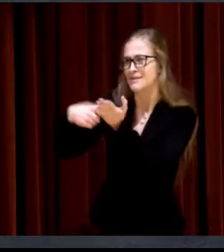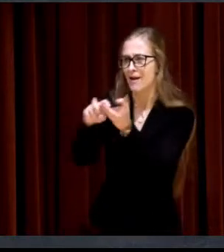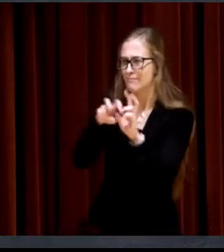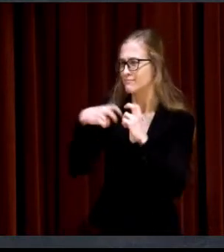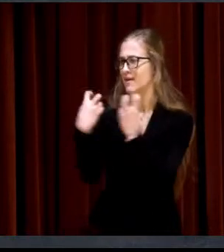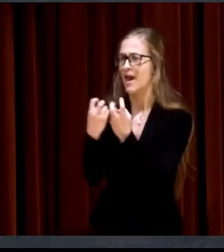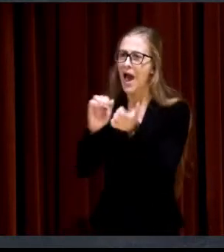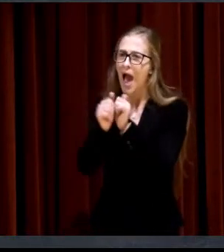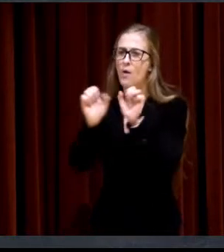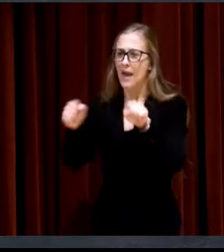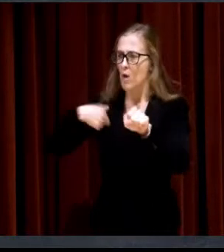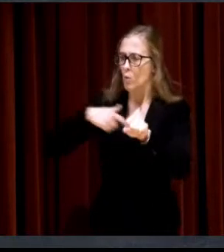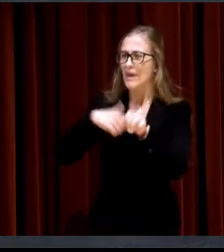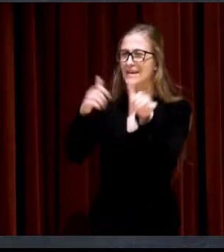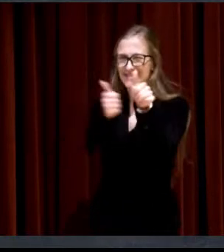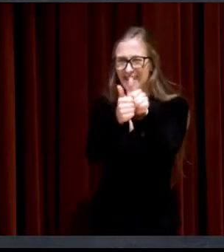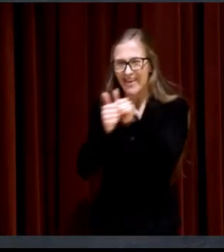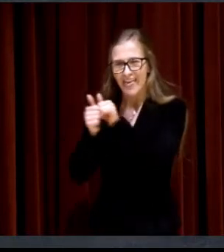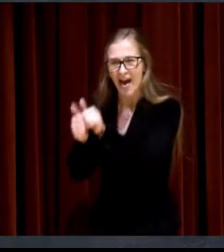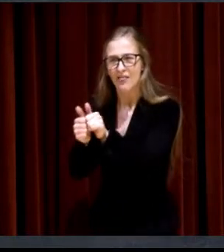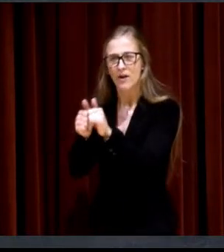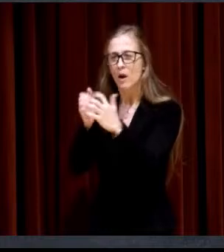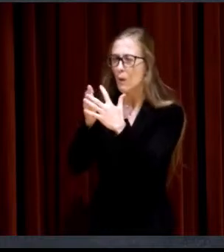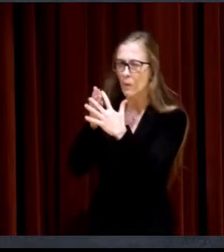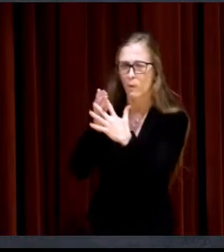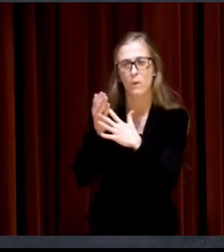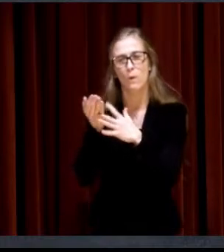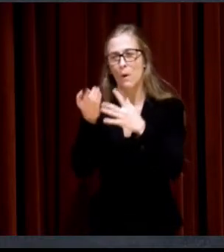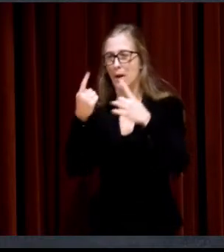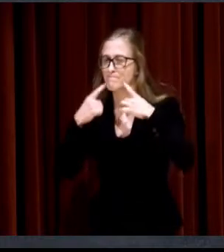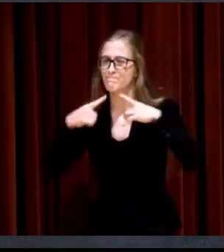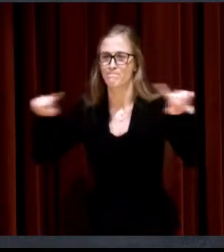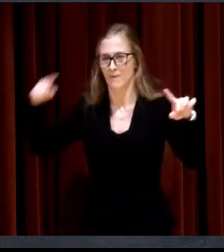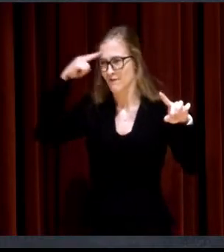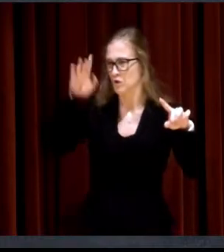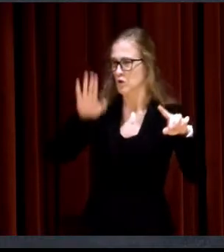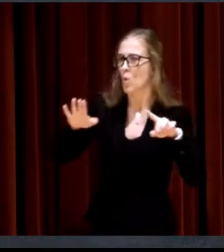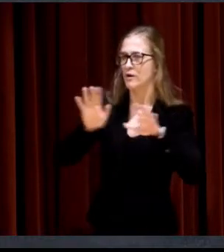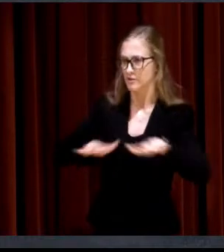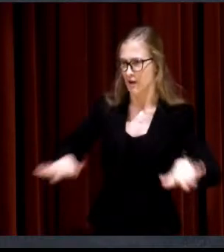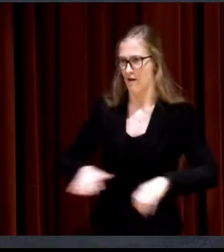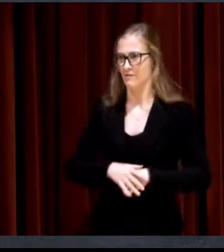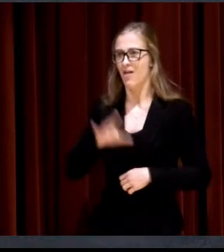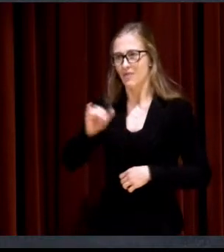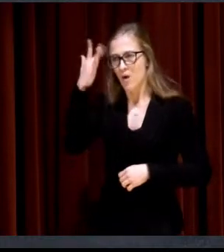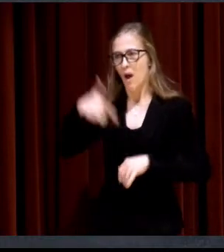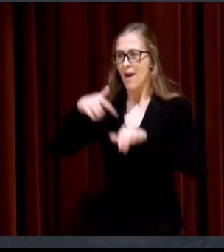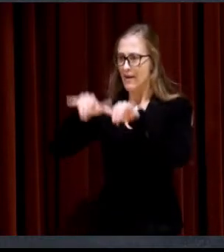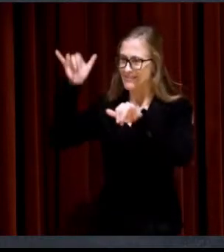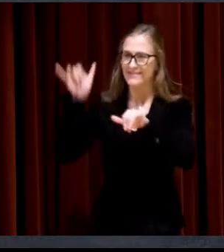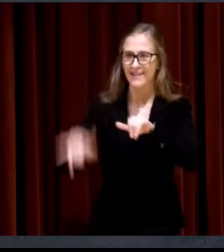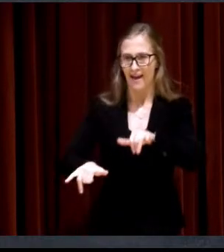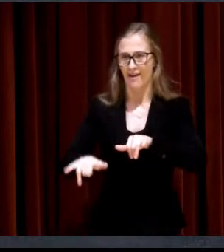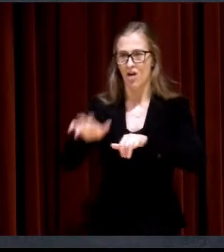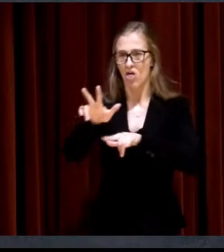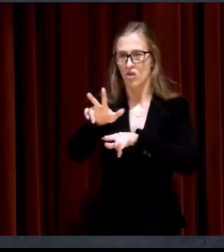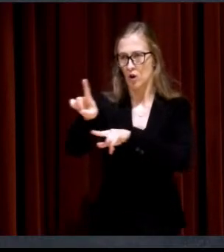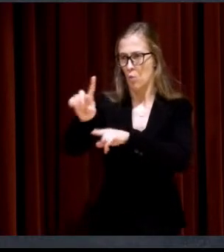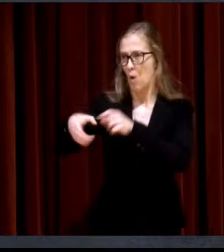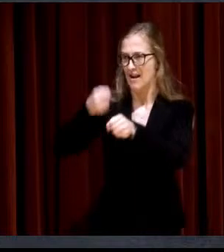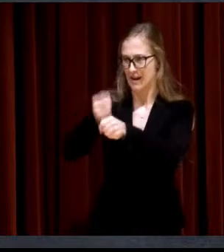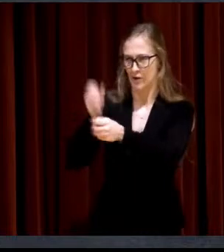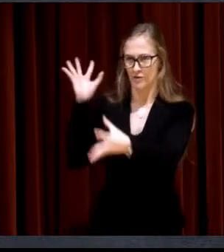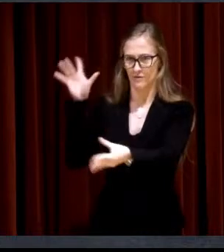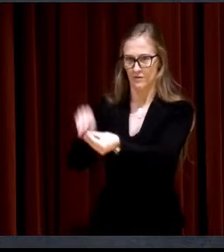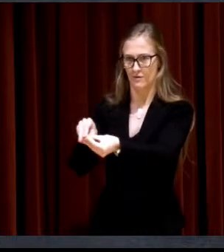we together work for your child? That's how I got through, and that's why I stayed for 31 years. I